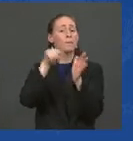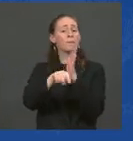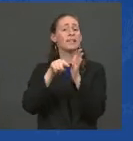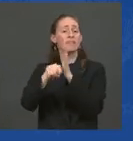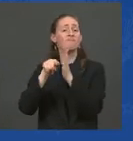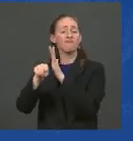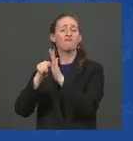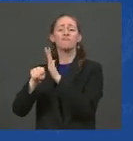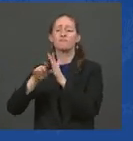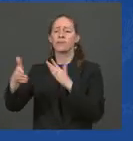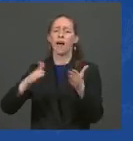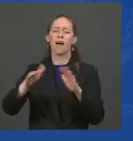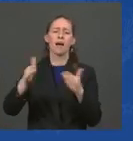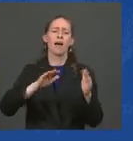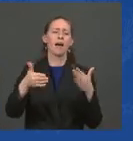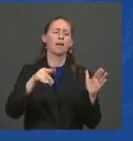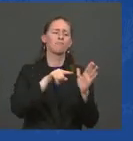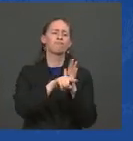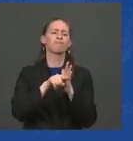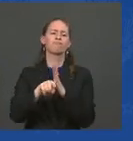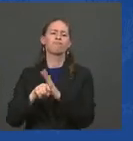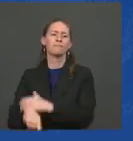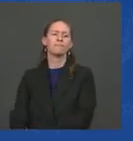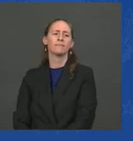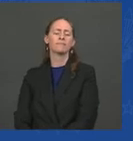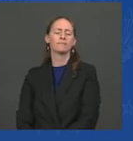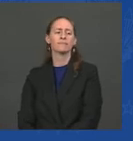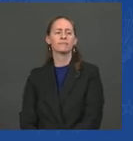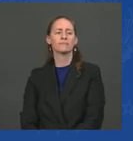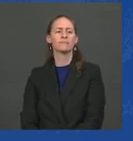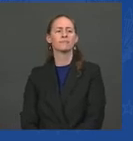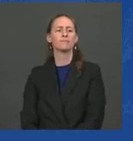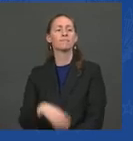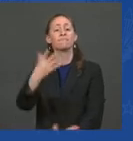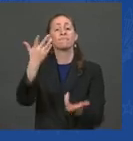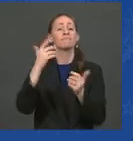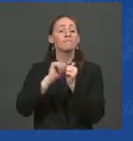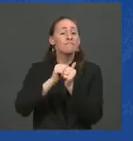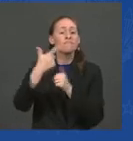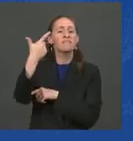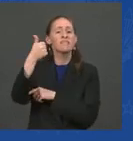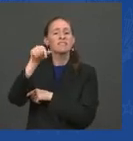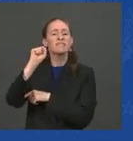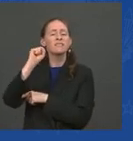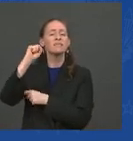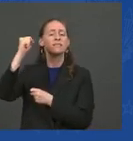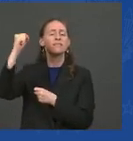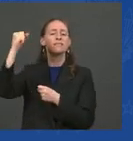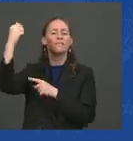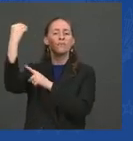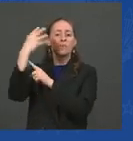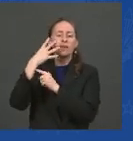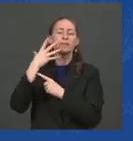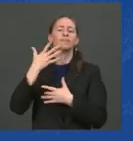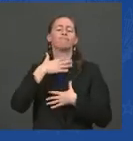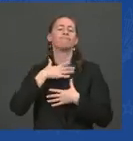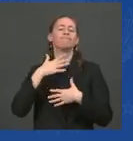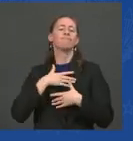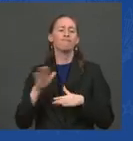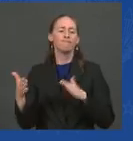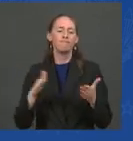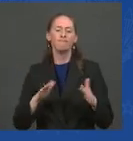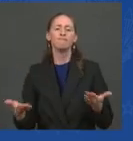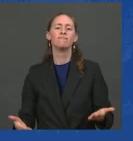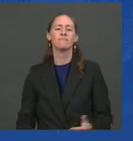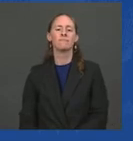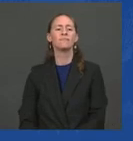many who met their ultimate fate in the gas chamber. He made sure no